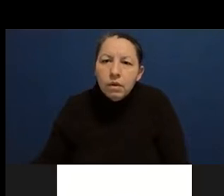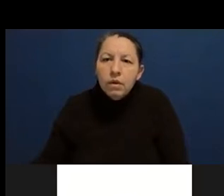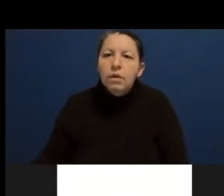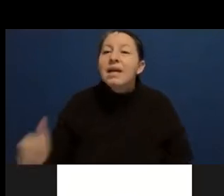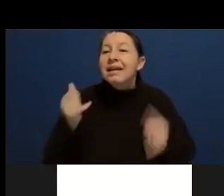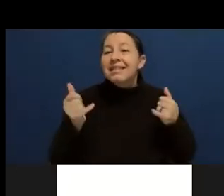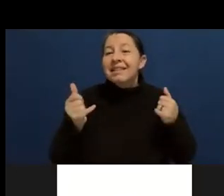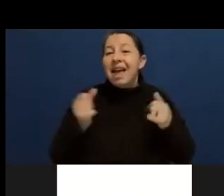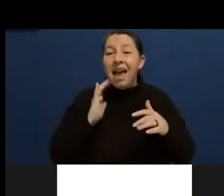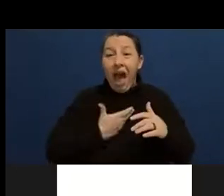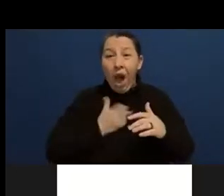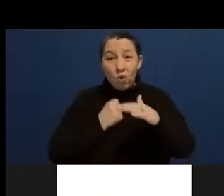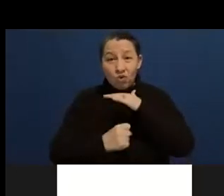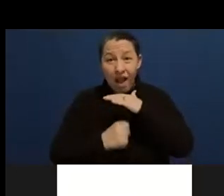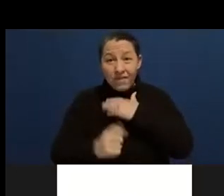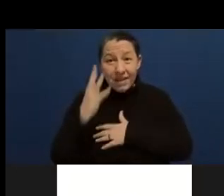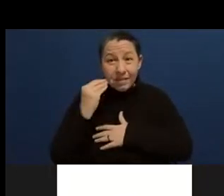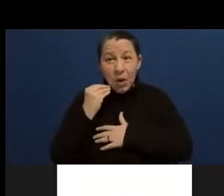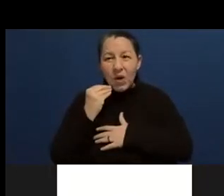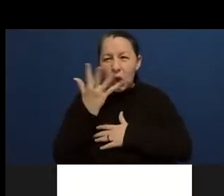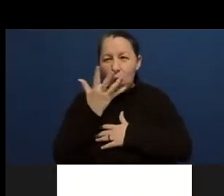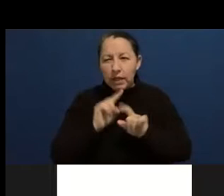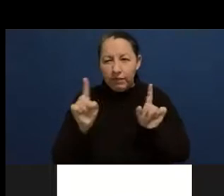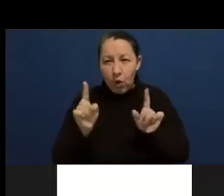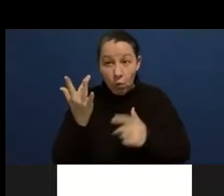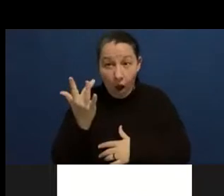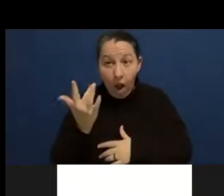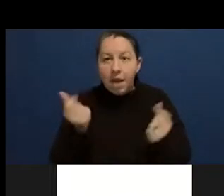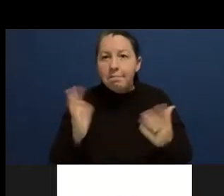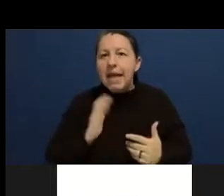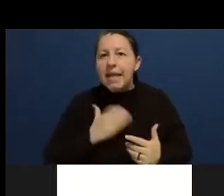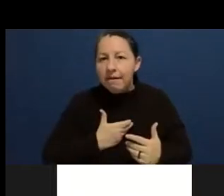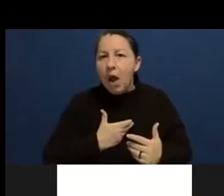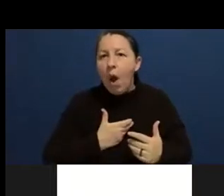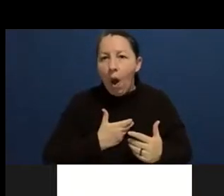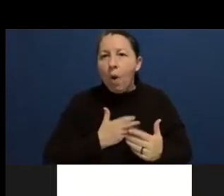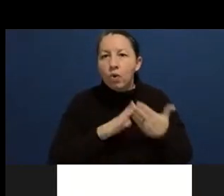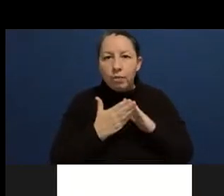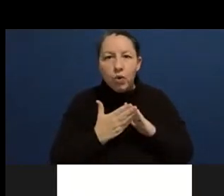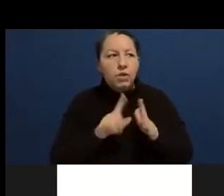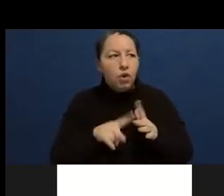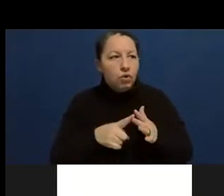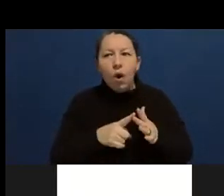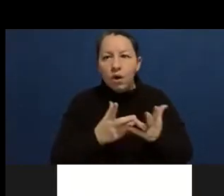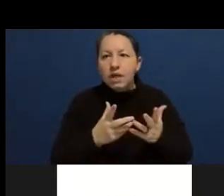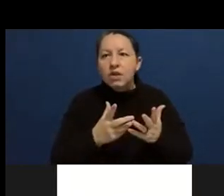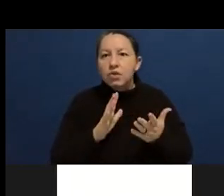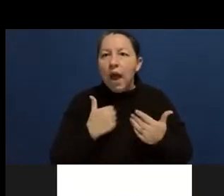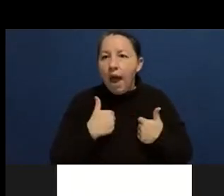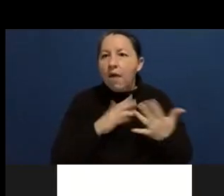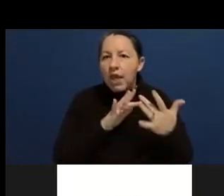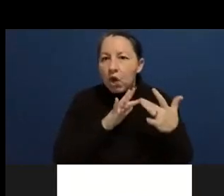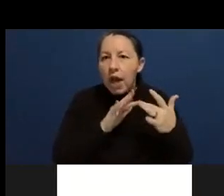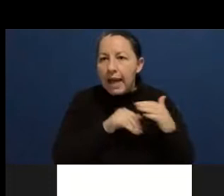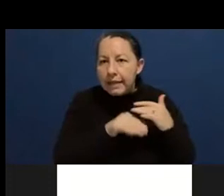looks really different because many of our communities are starting to get internet and cell phones. And so